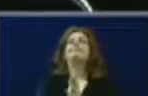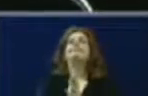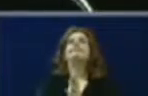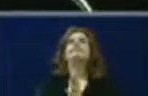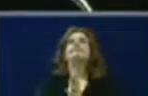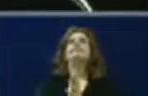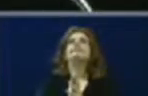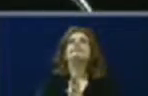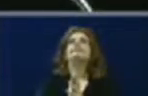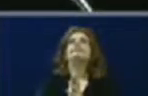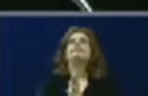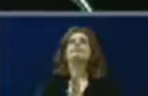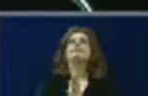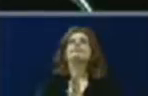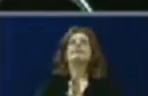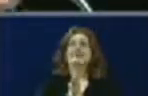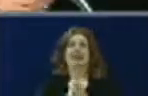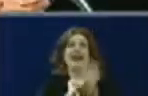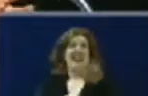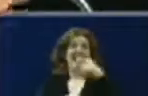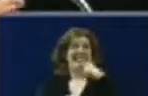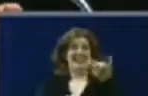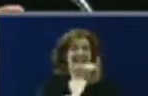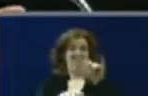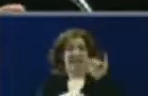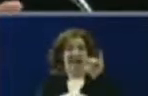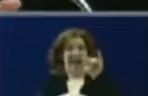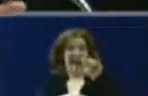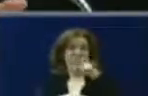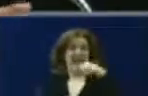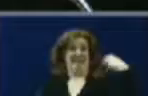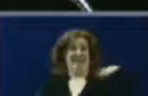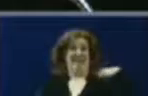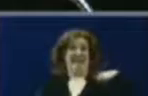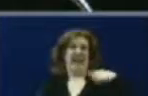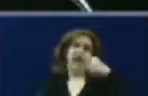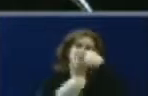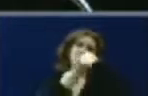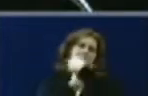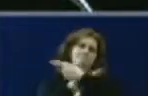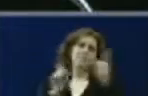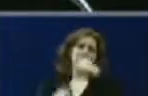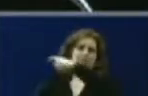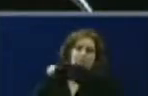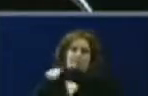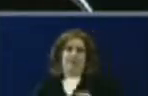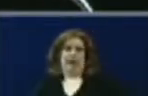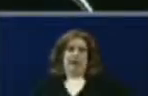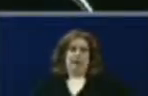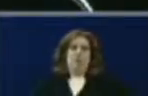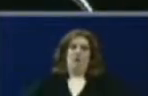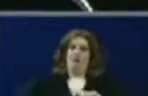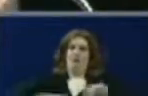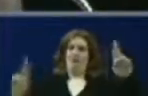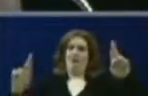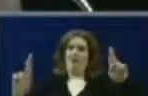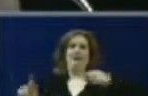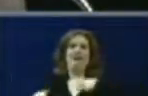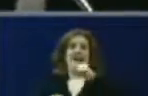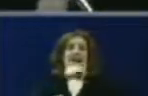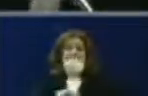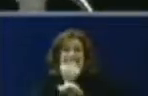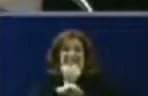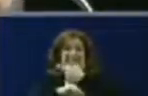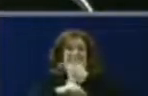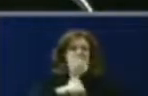say the captain is turned on to fasten seatbelt sign. I'd like to tie a few items here together. And you